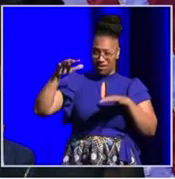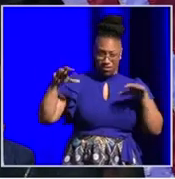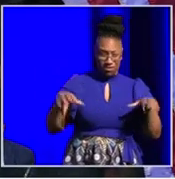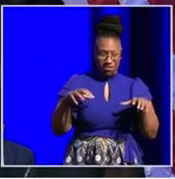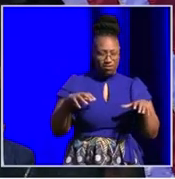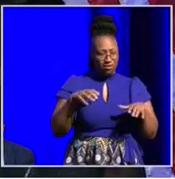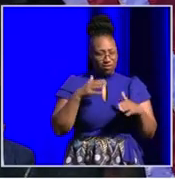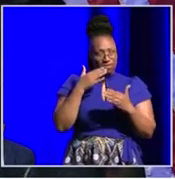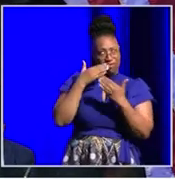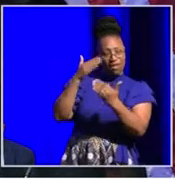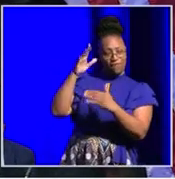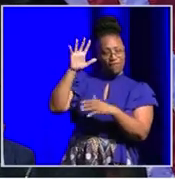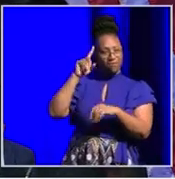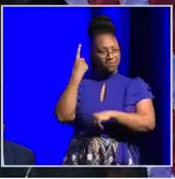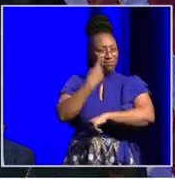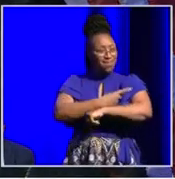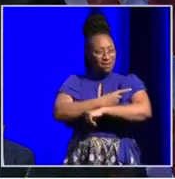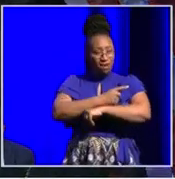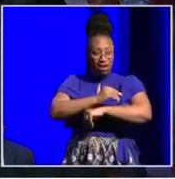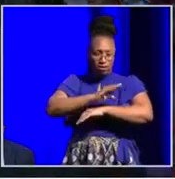historic proceedings of the